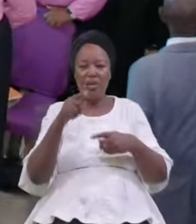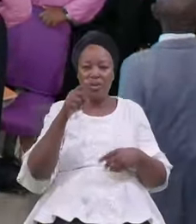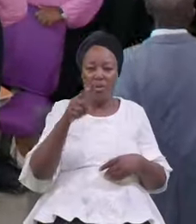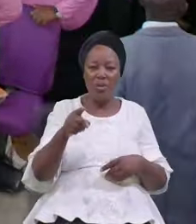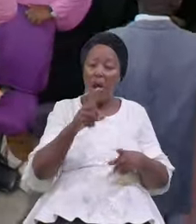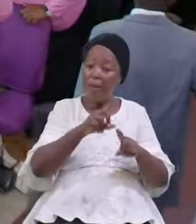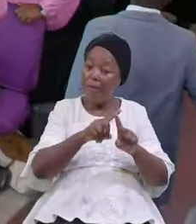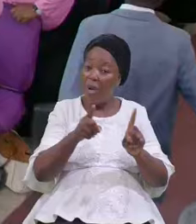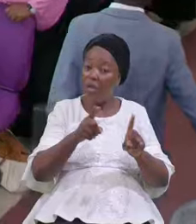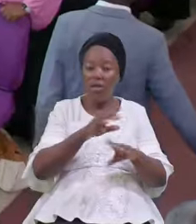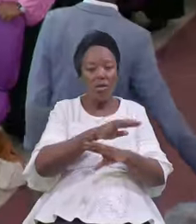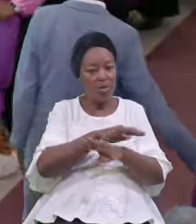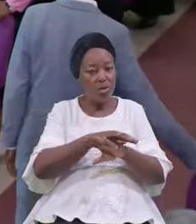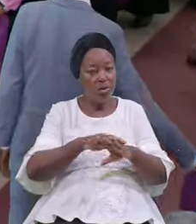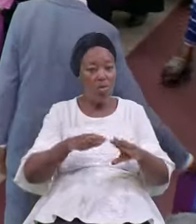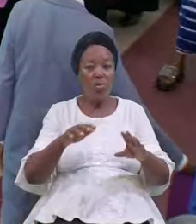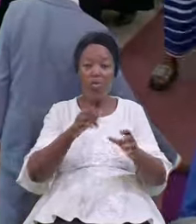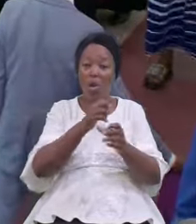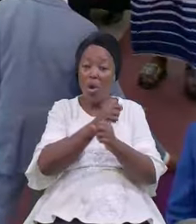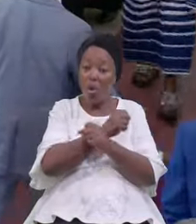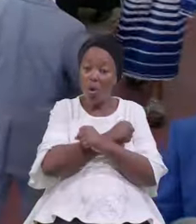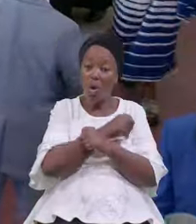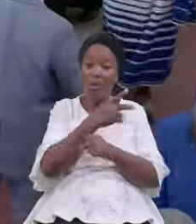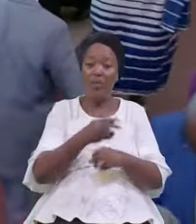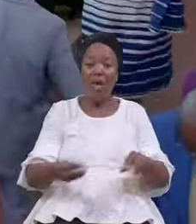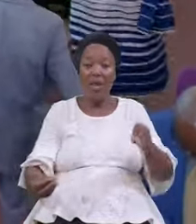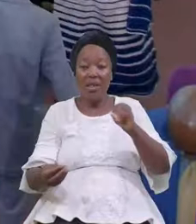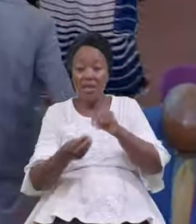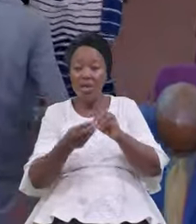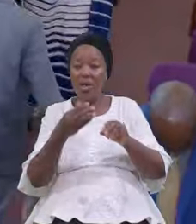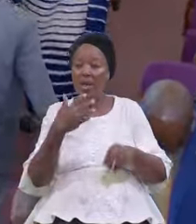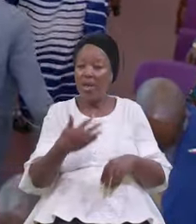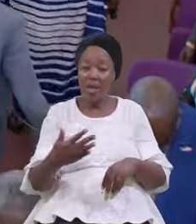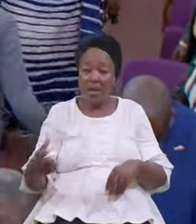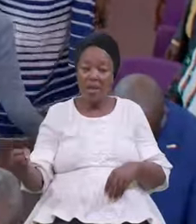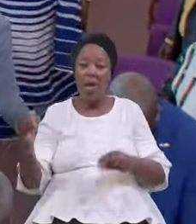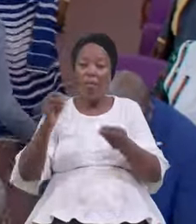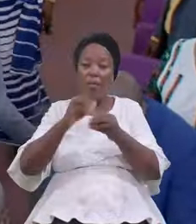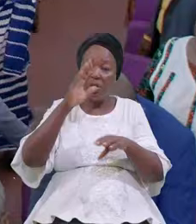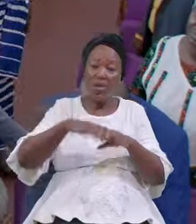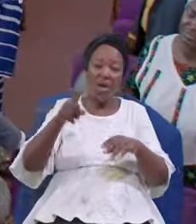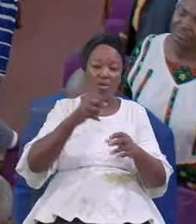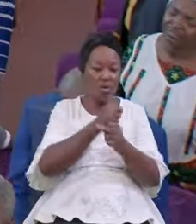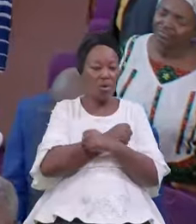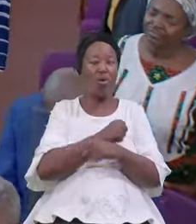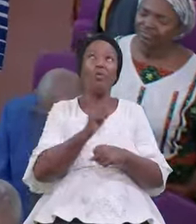But don't love the additional things more than you love him.